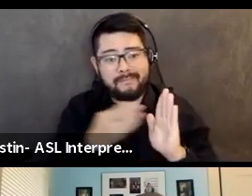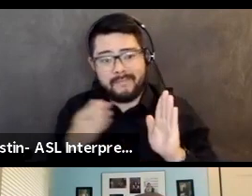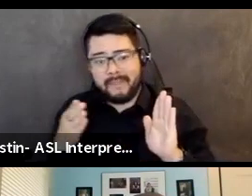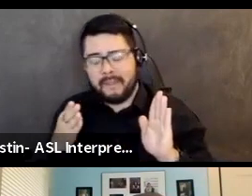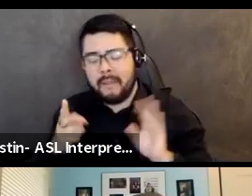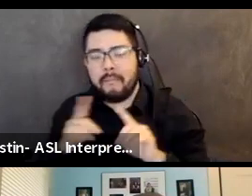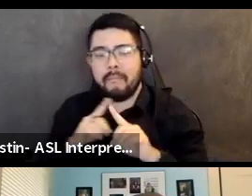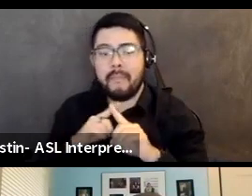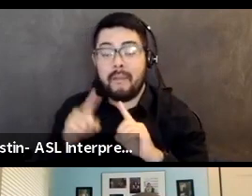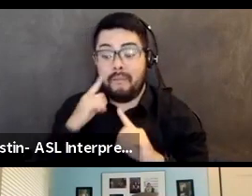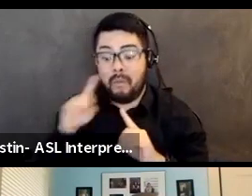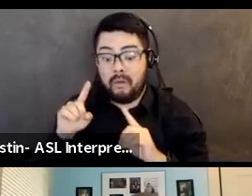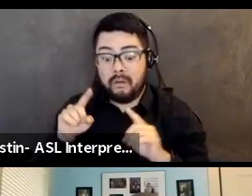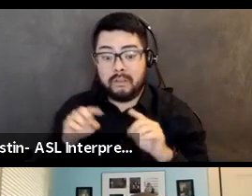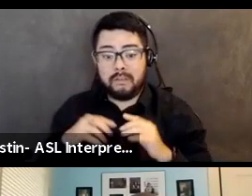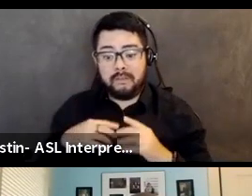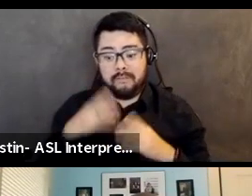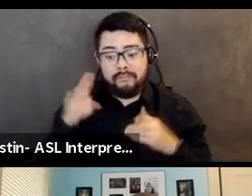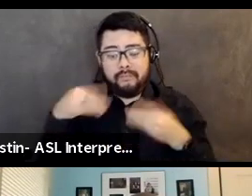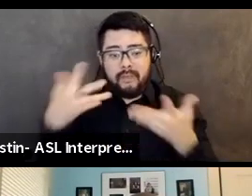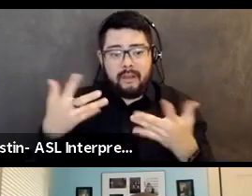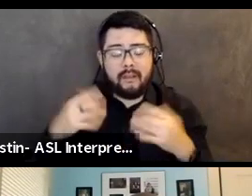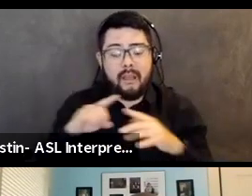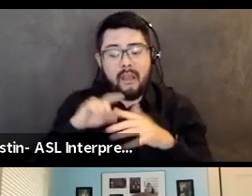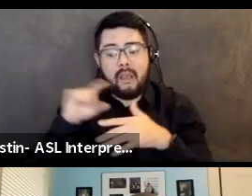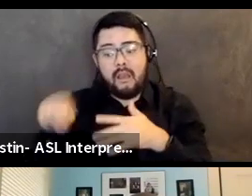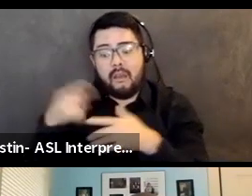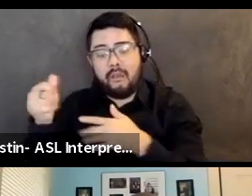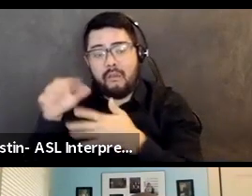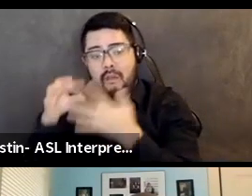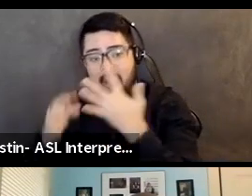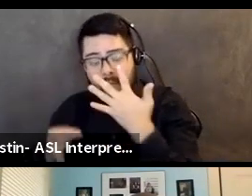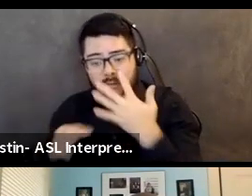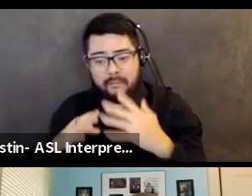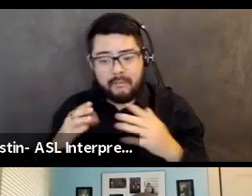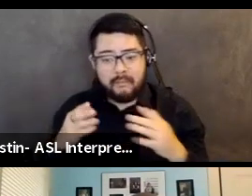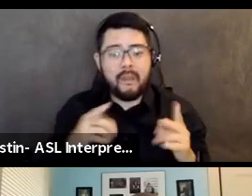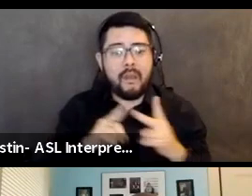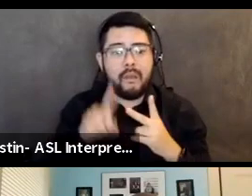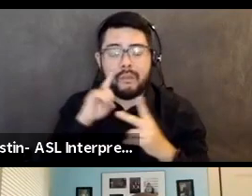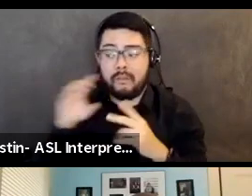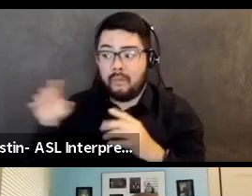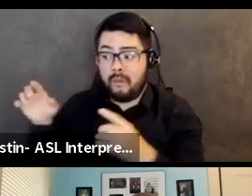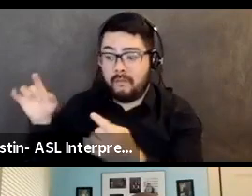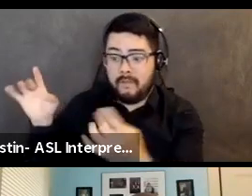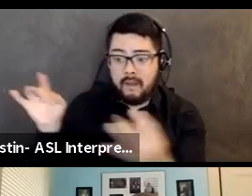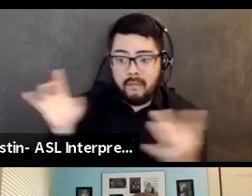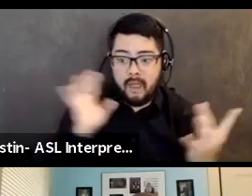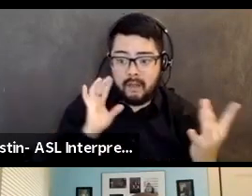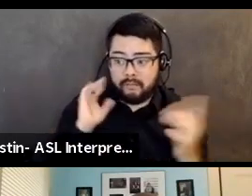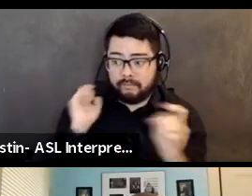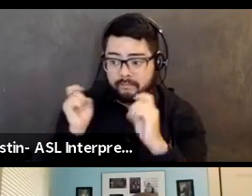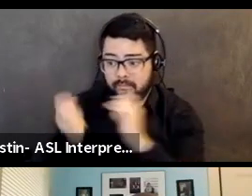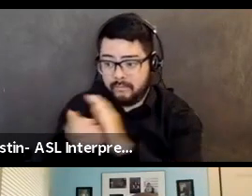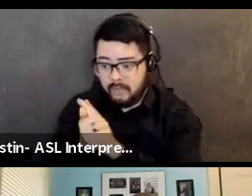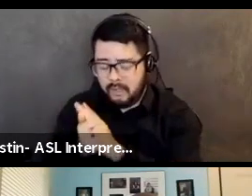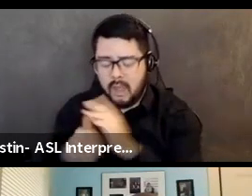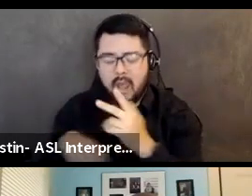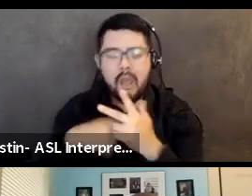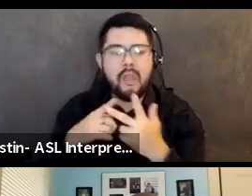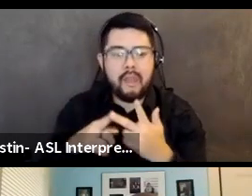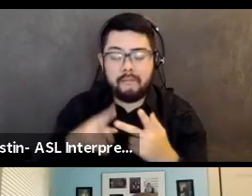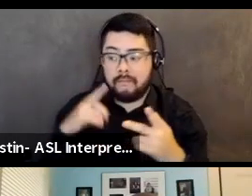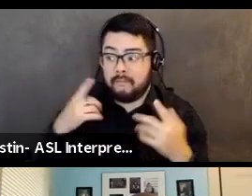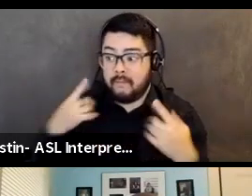alternative plans and allow time for engagement and feedback and revision so that the plan can be implemented at a